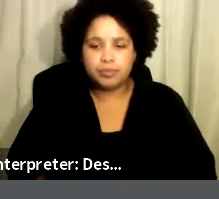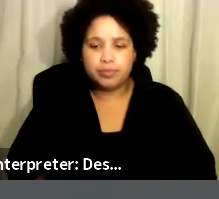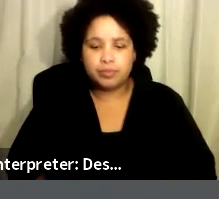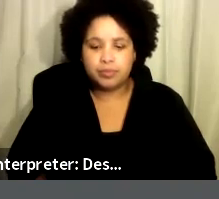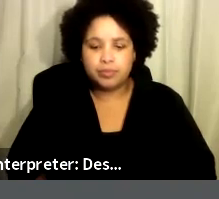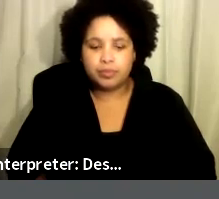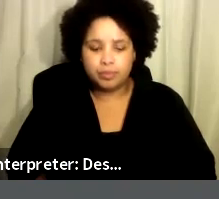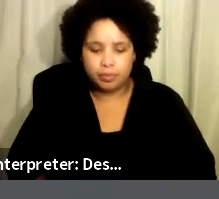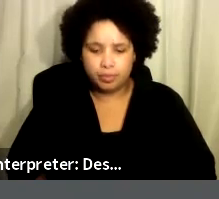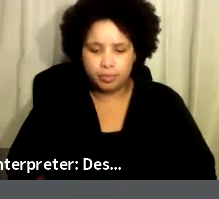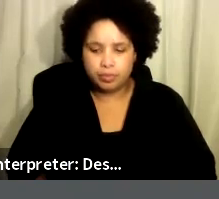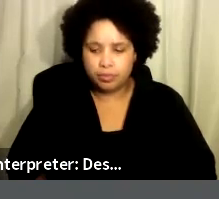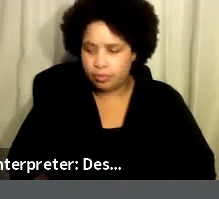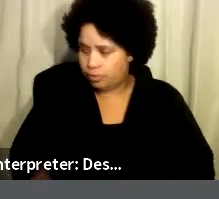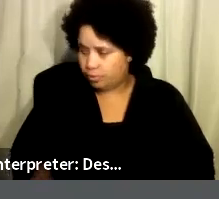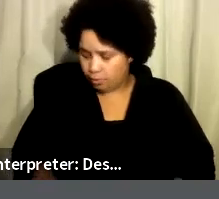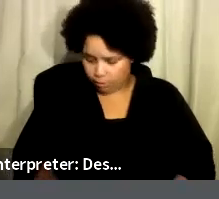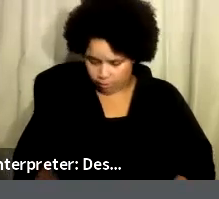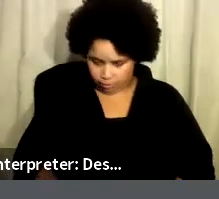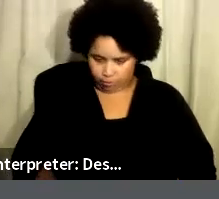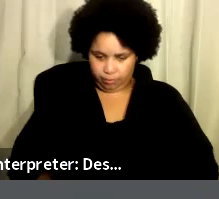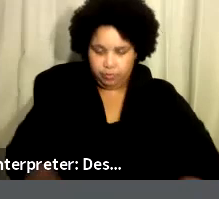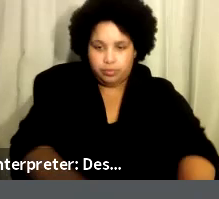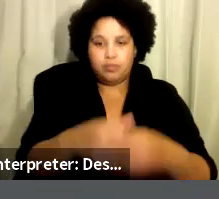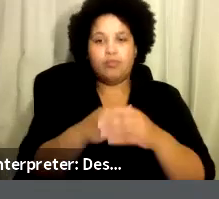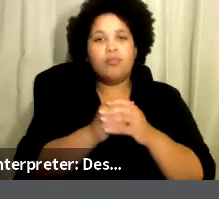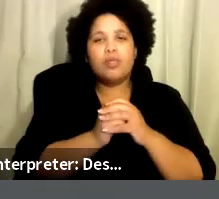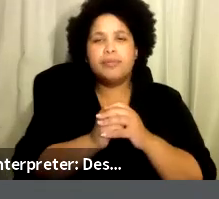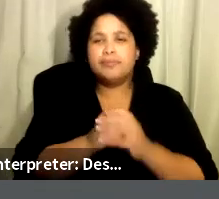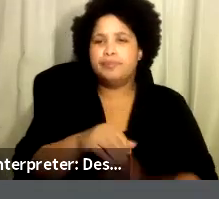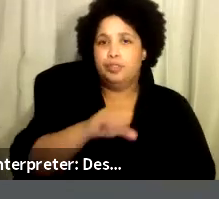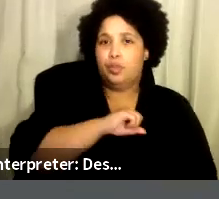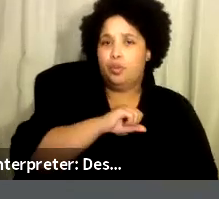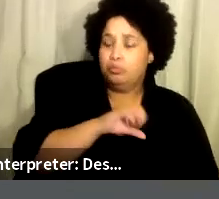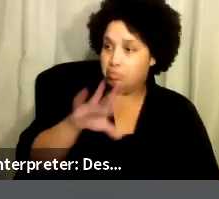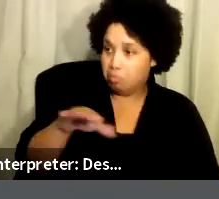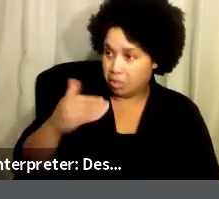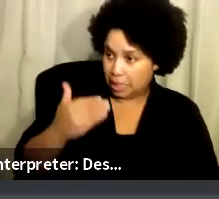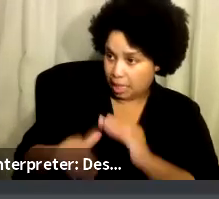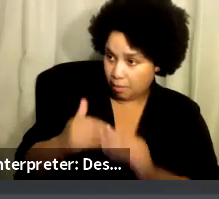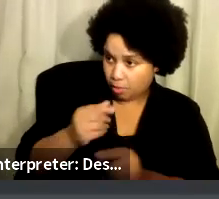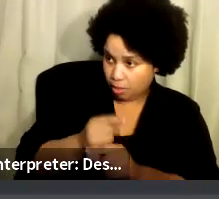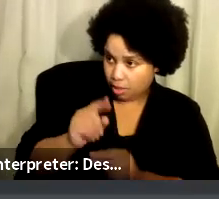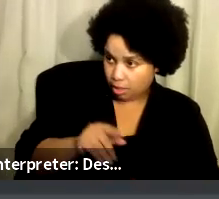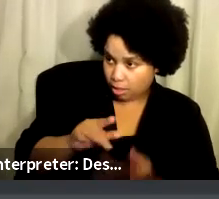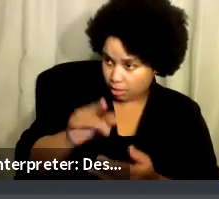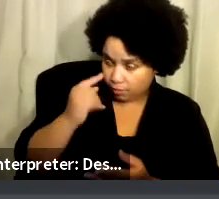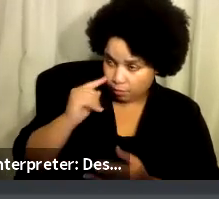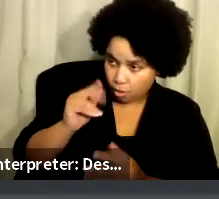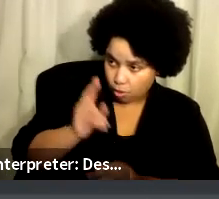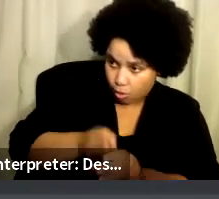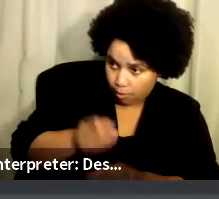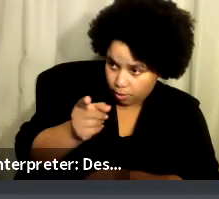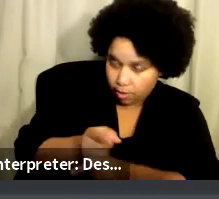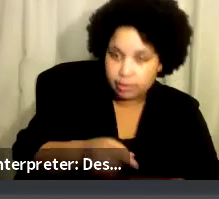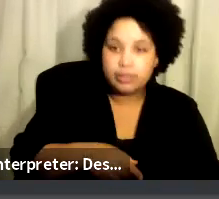And then Miss Sandra, there's also an email they could email us, right? Is that Yes. for enrollment?